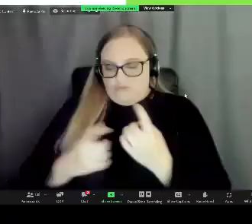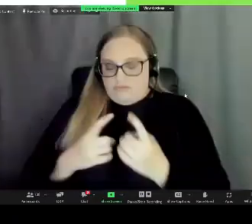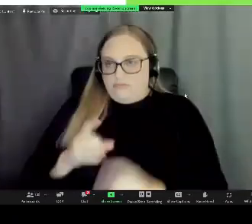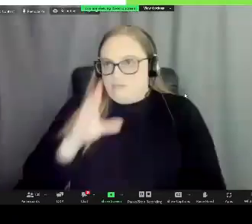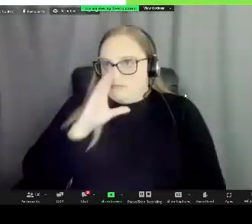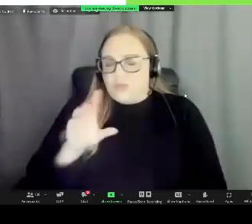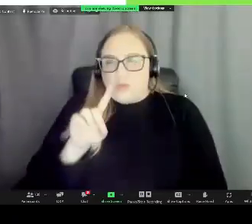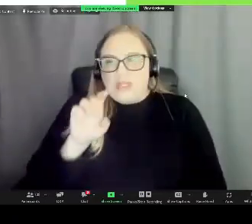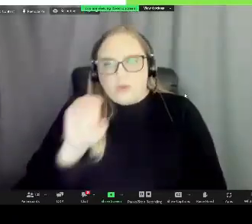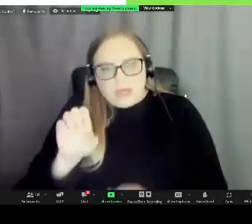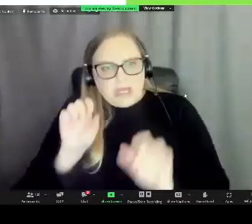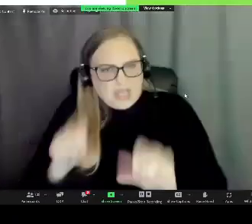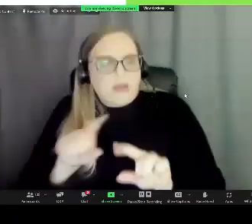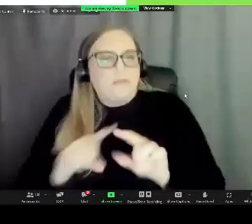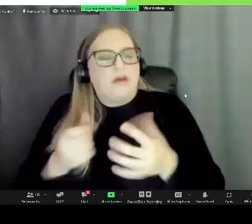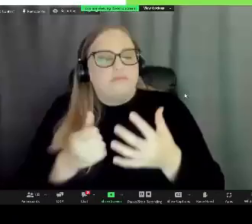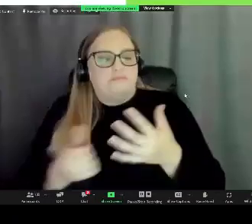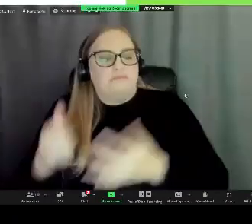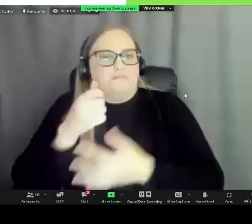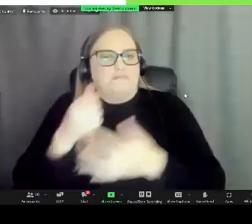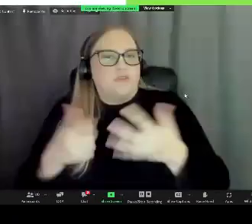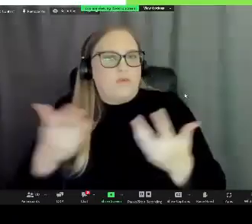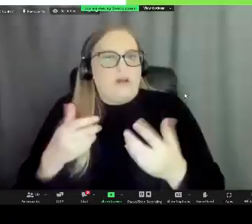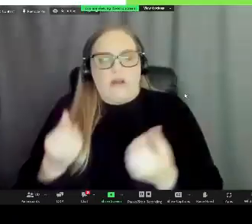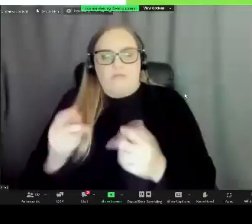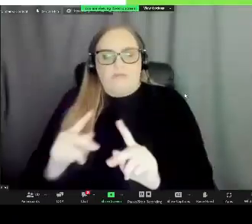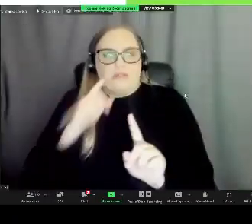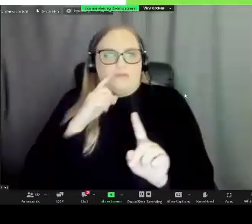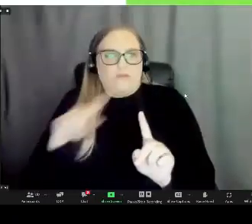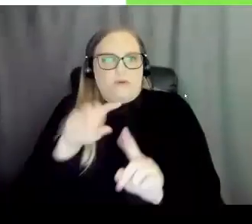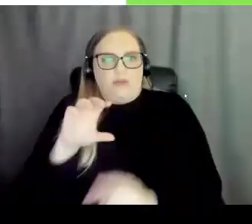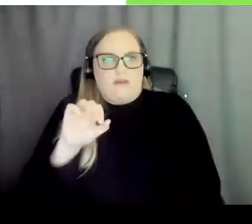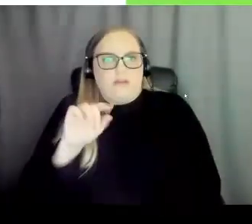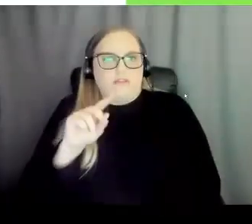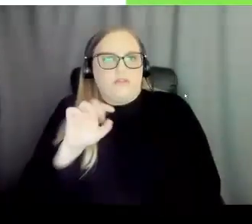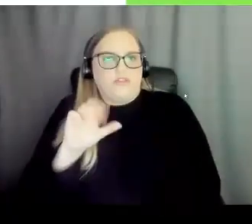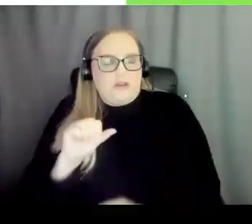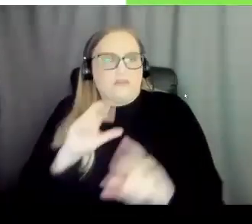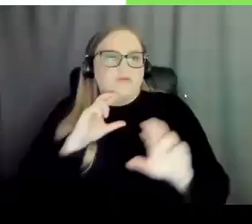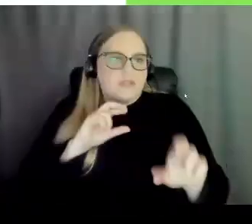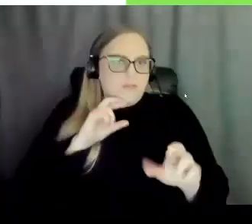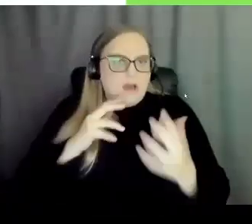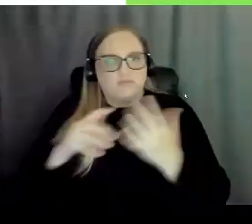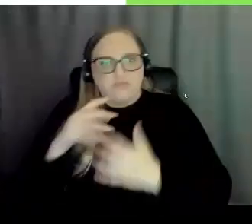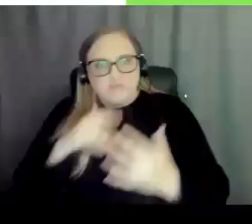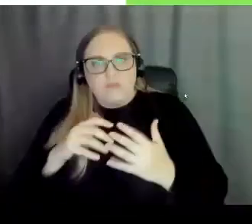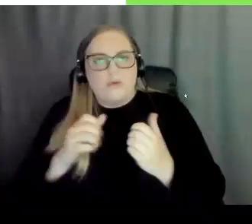DOE, but we'll be prioritizing opportunities for the consortia to respond and interact with the